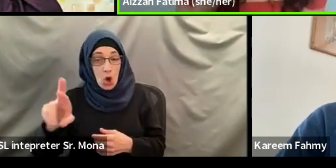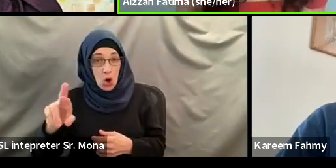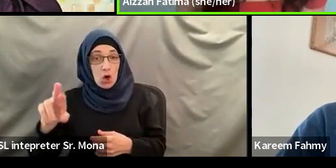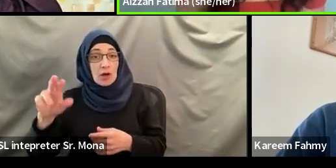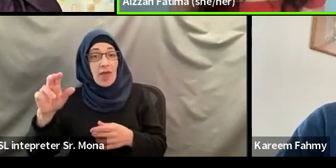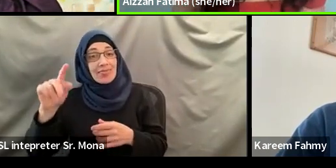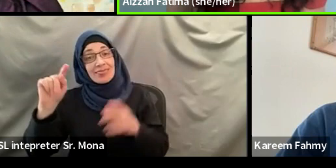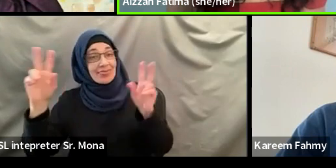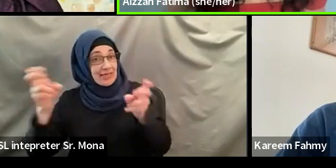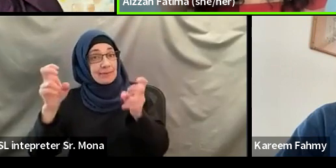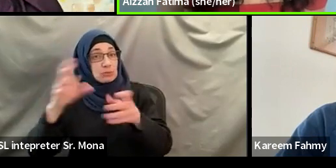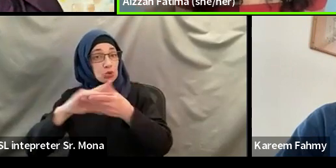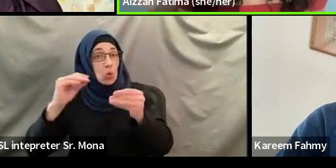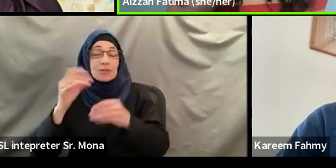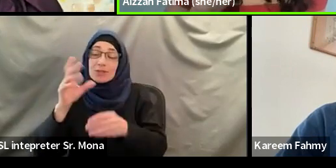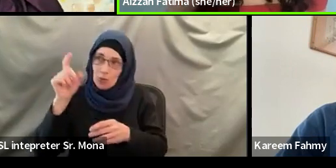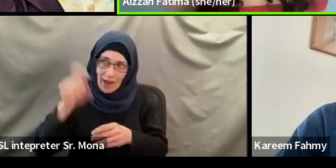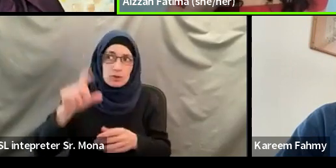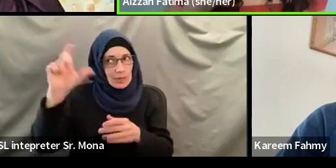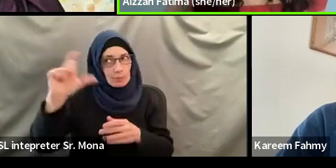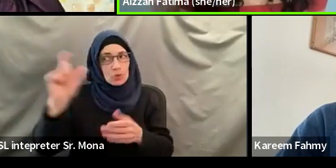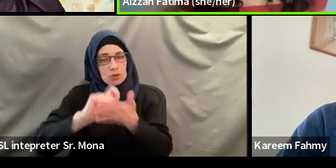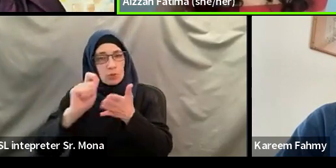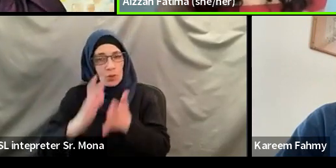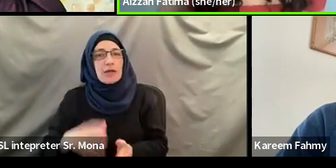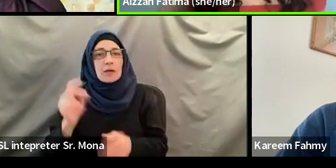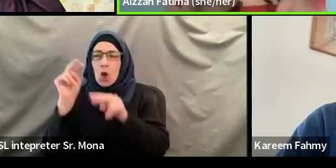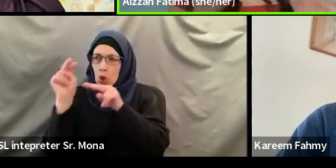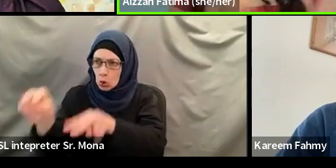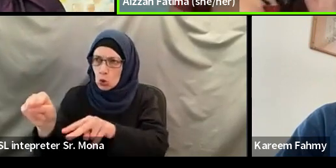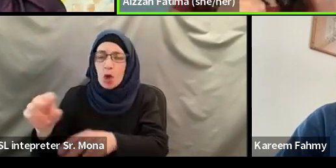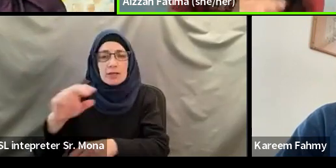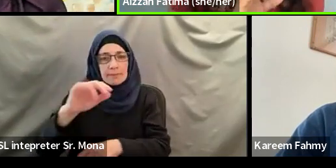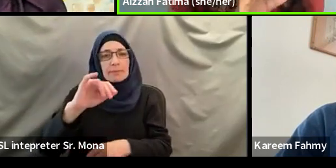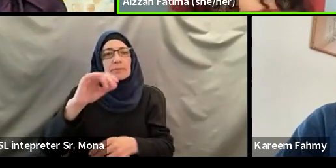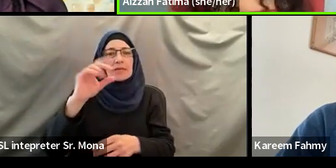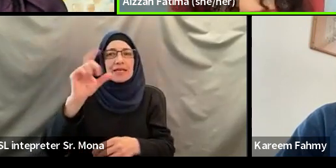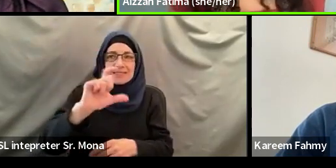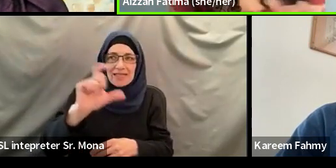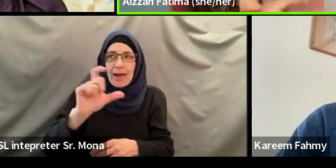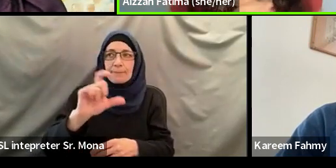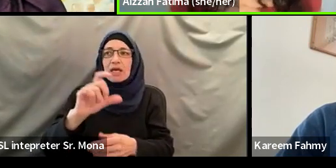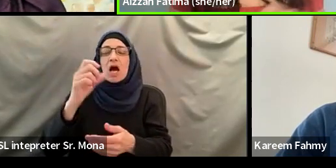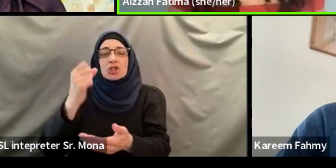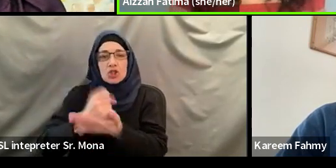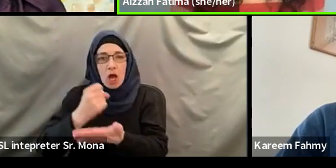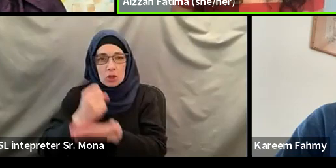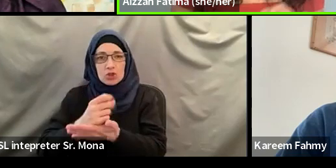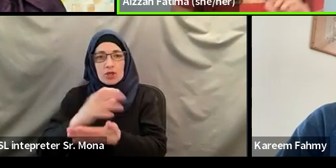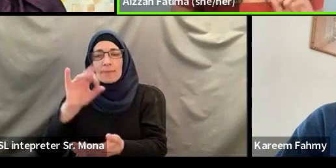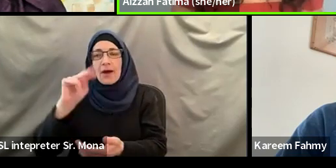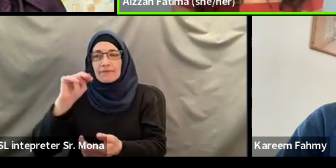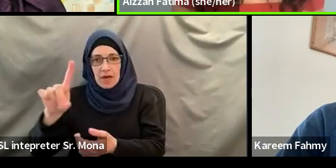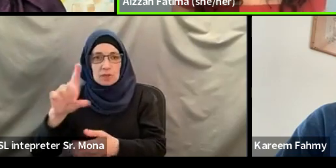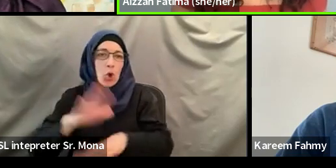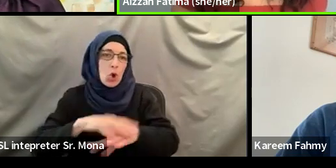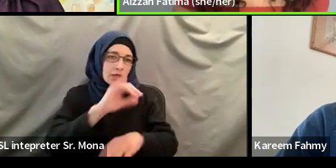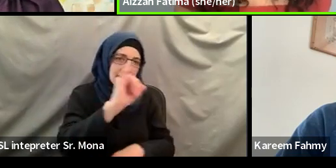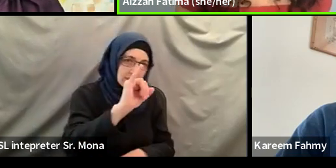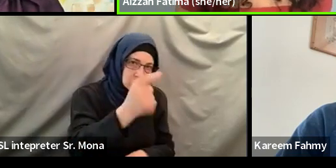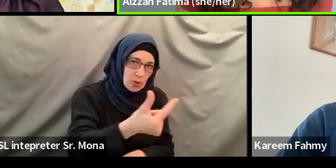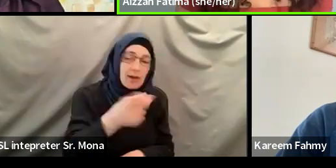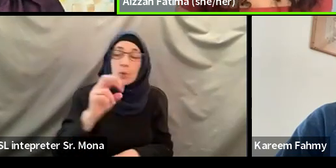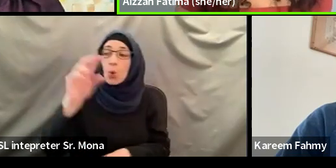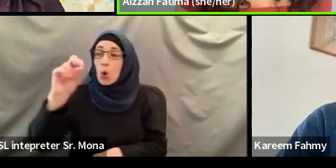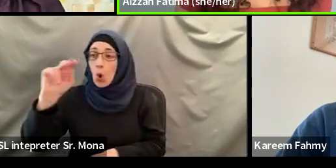in that, just go to Islamic Scholarship Fund. They're on Instagram and everywhere, and IslamicScholarshipFund.org online, and apply.